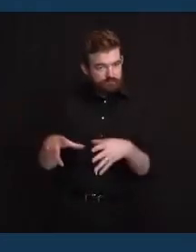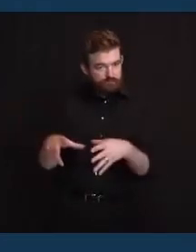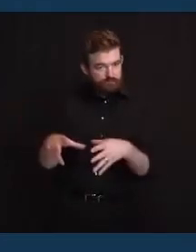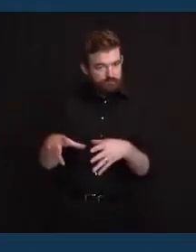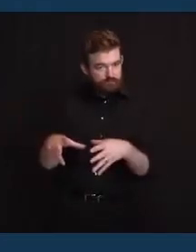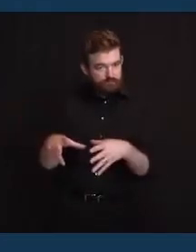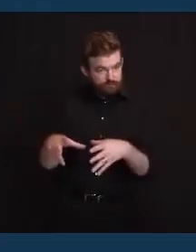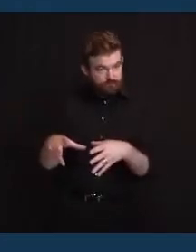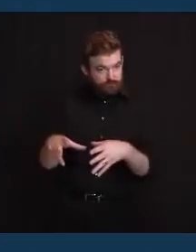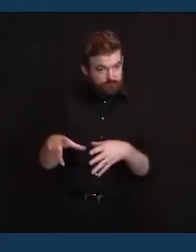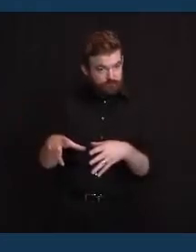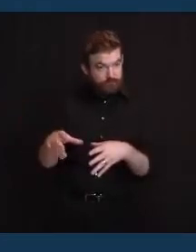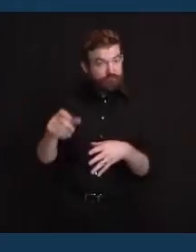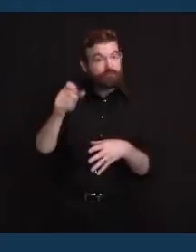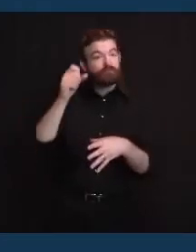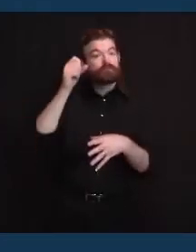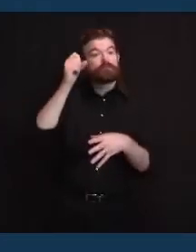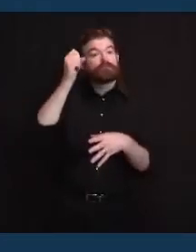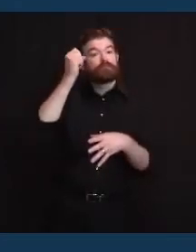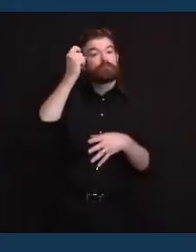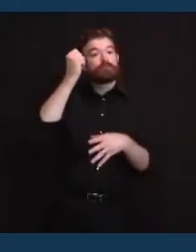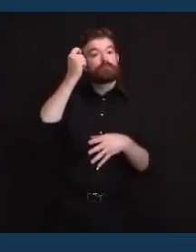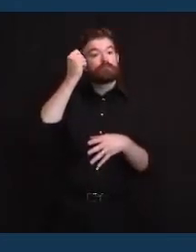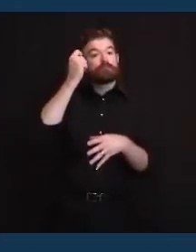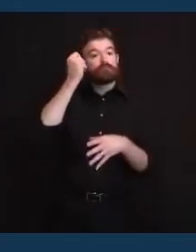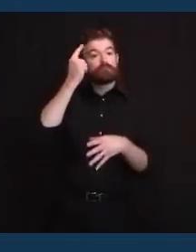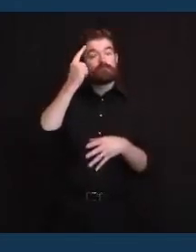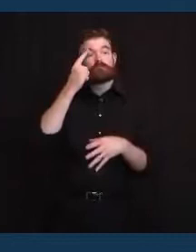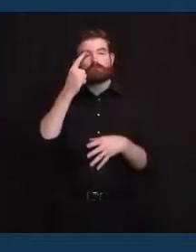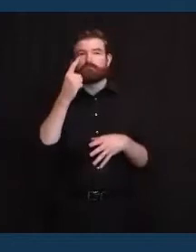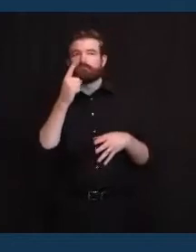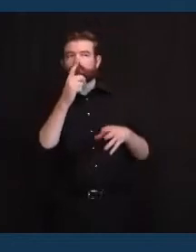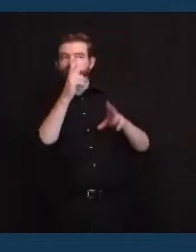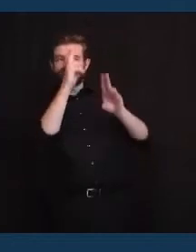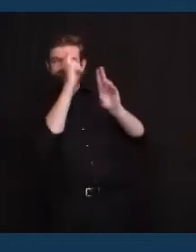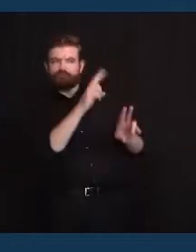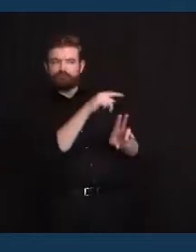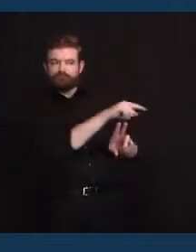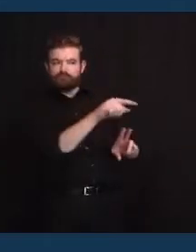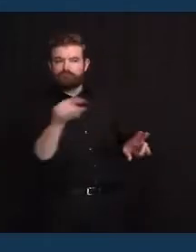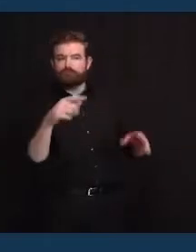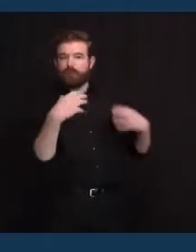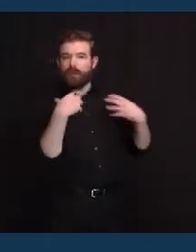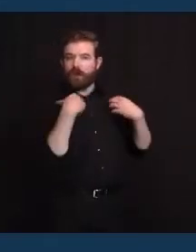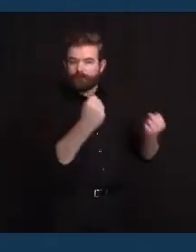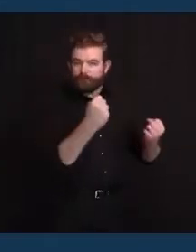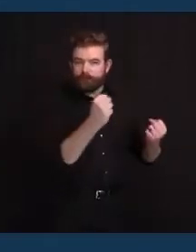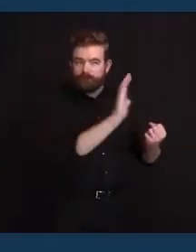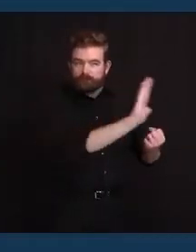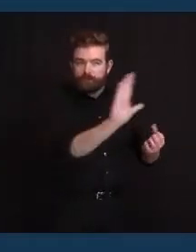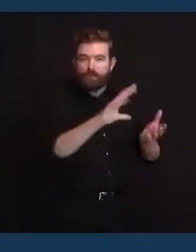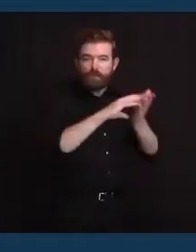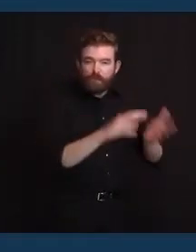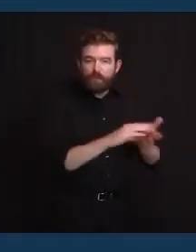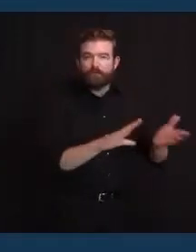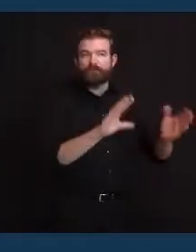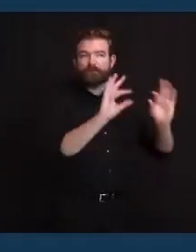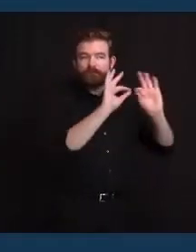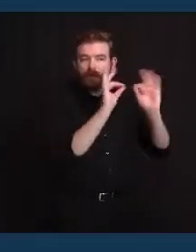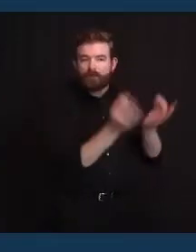this with enough emphasis, I mentioned at yesterday's briefing, and I want to repeat it today, there is no